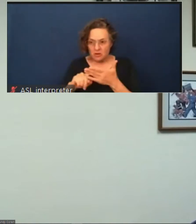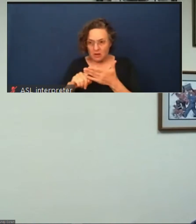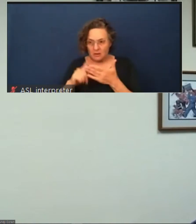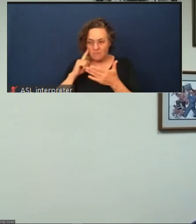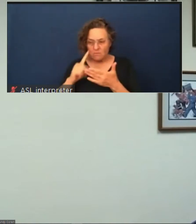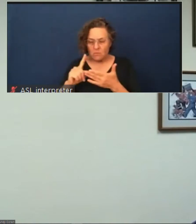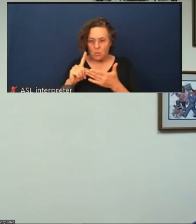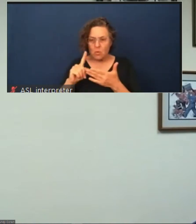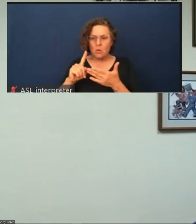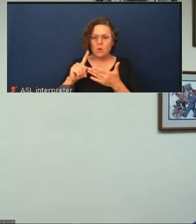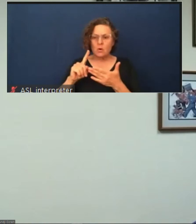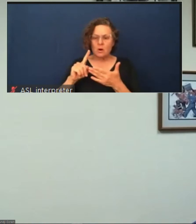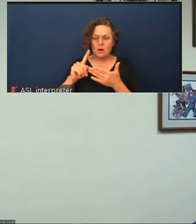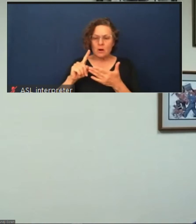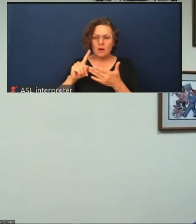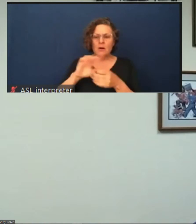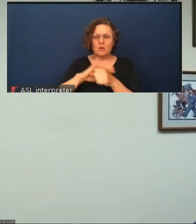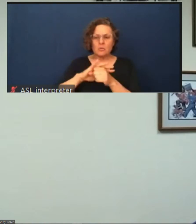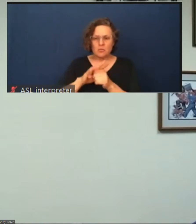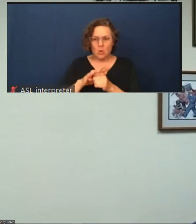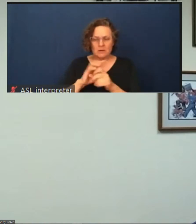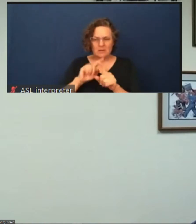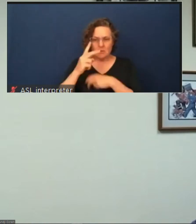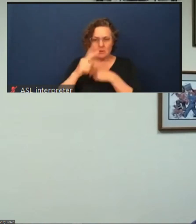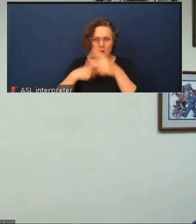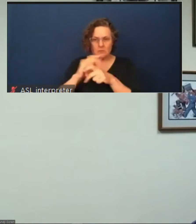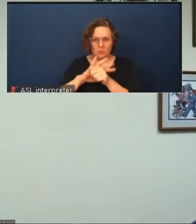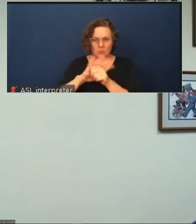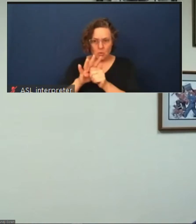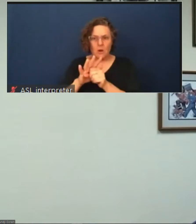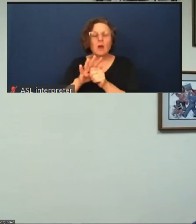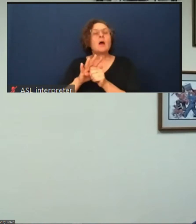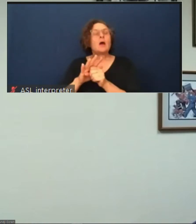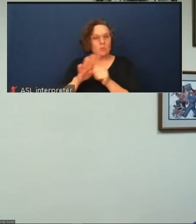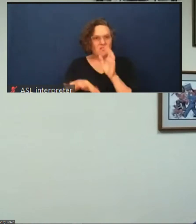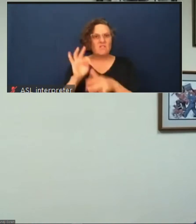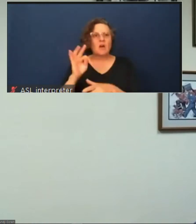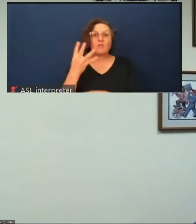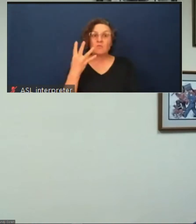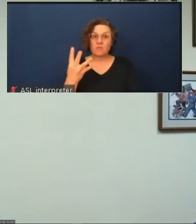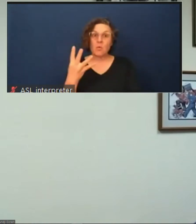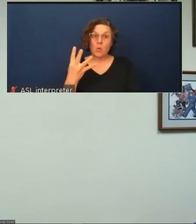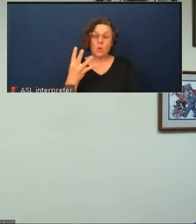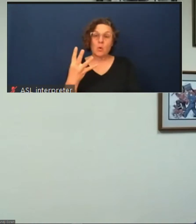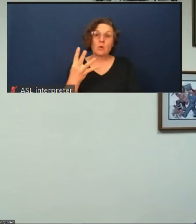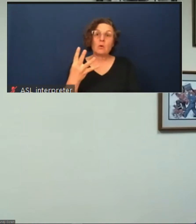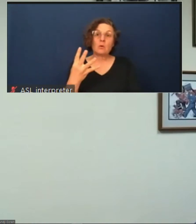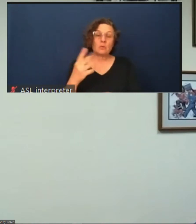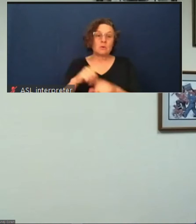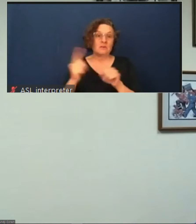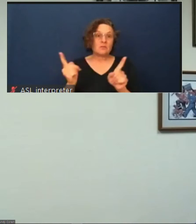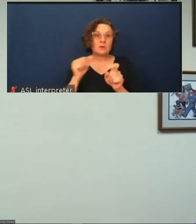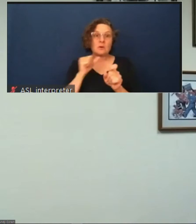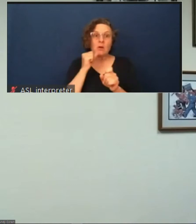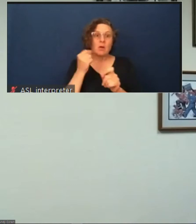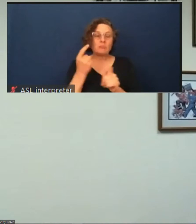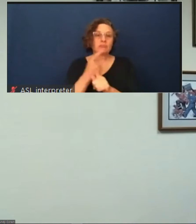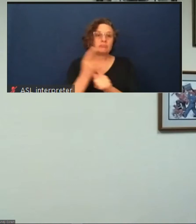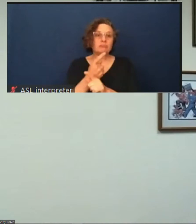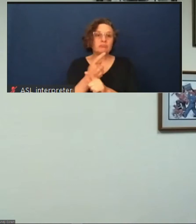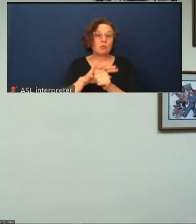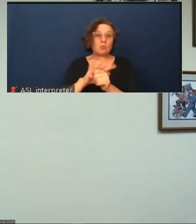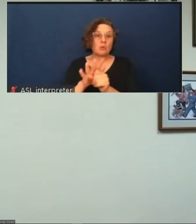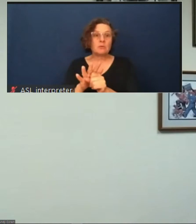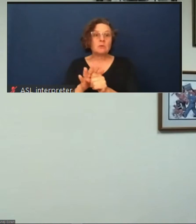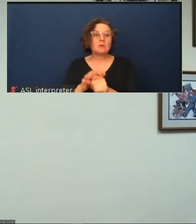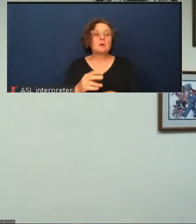up on February 7th. And that included 2 variants from the